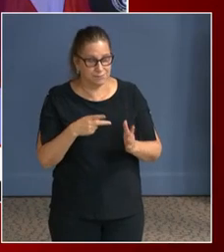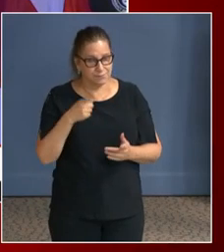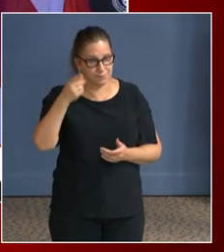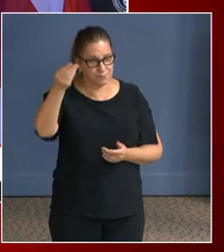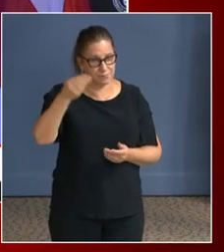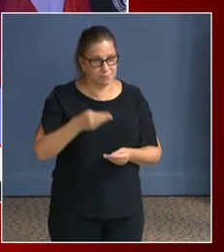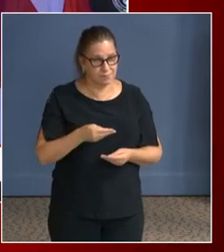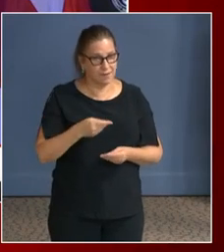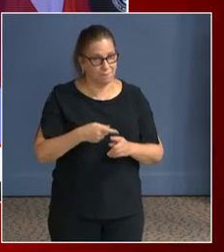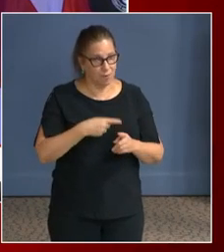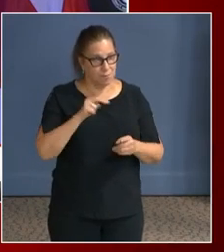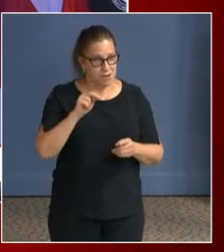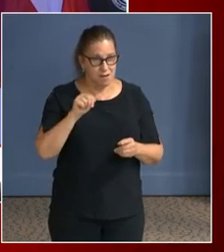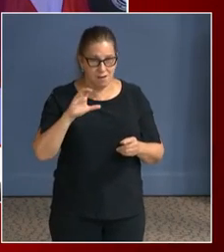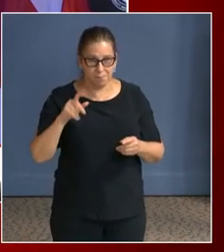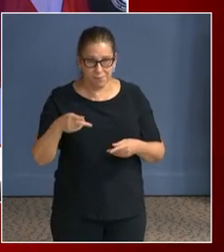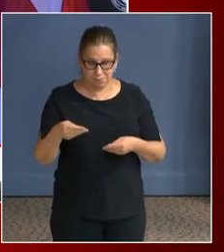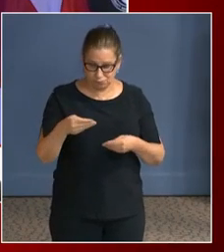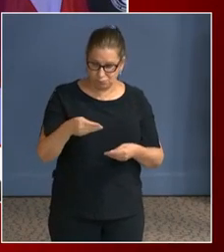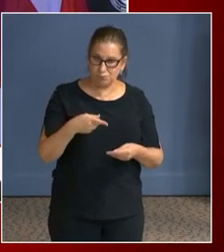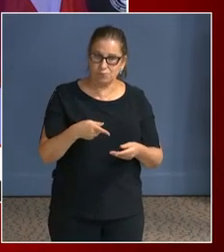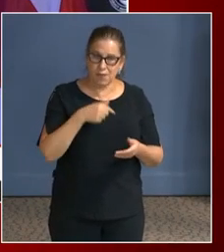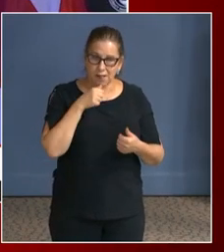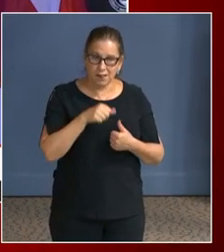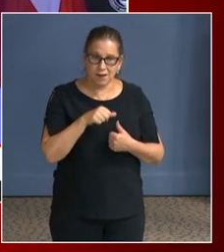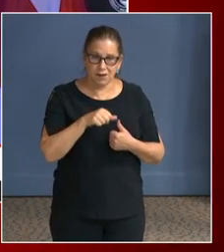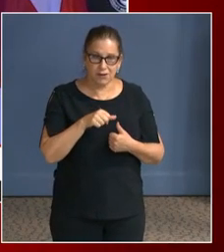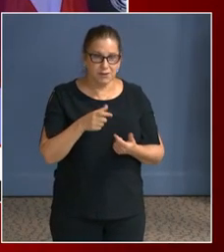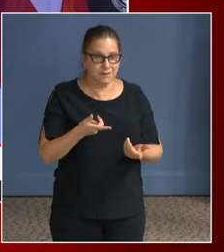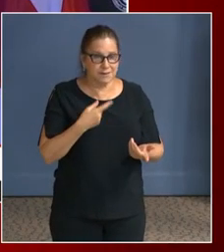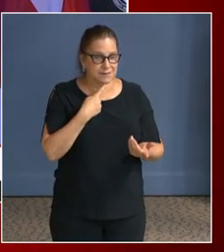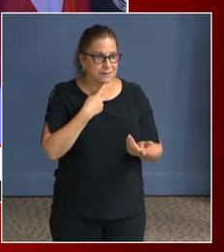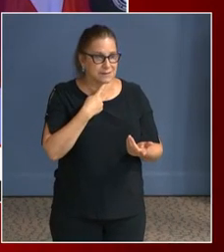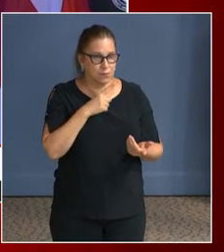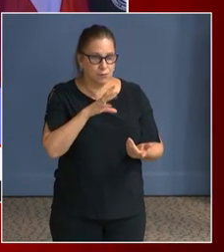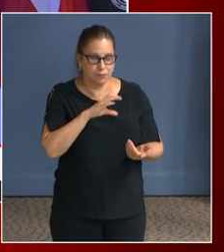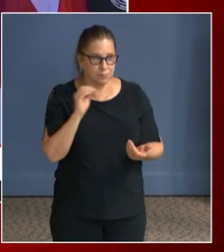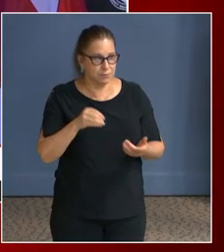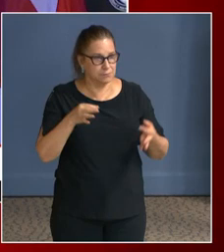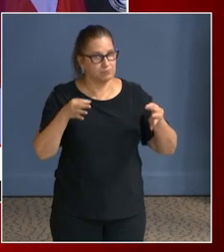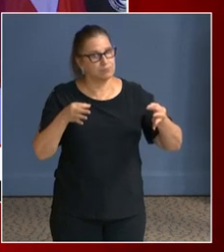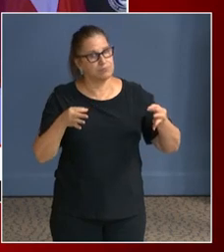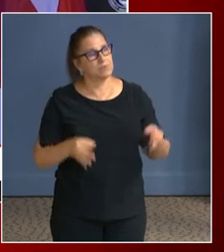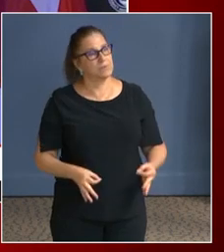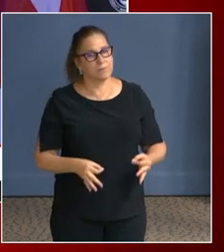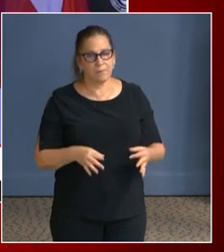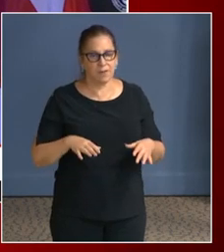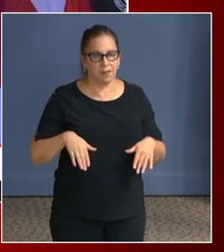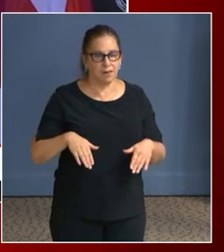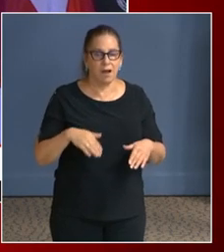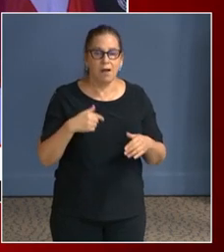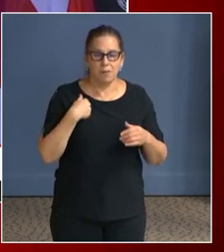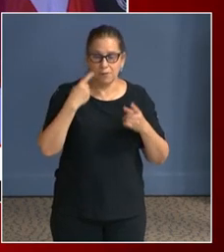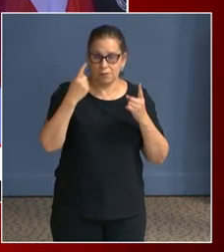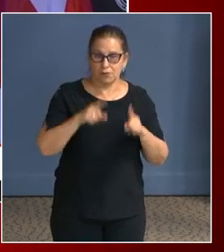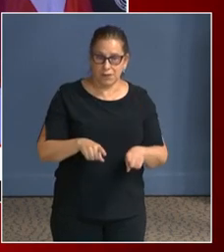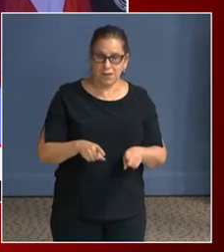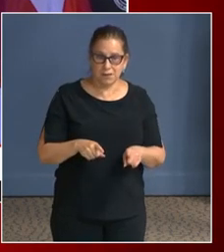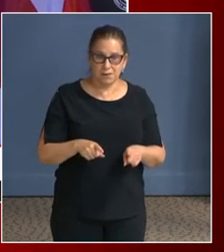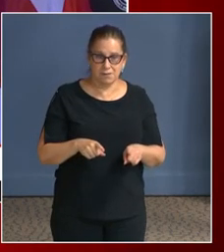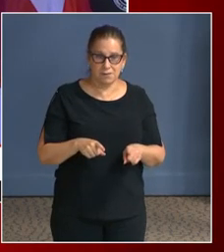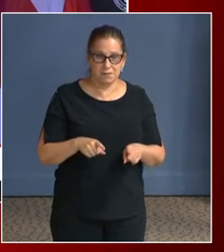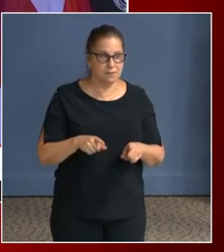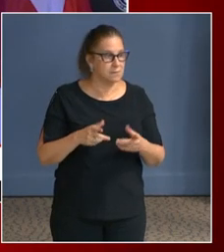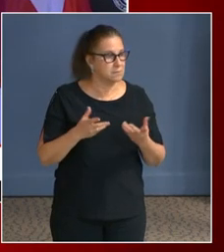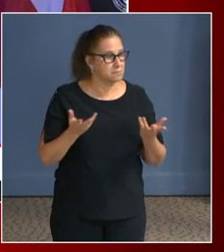deal. What it means, however, is that we have agreed in principle about how to move forward. So